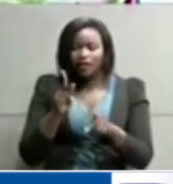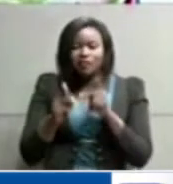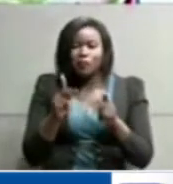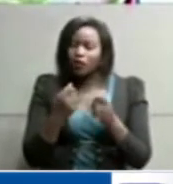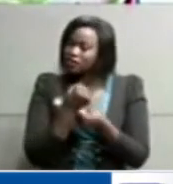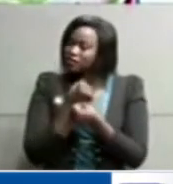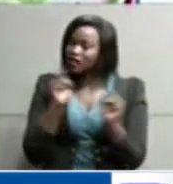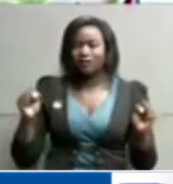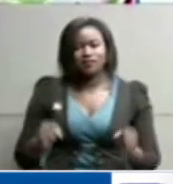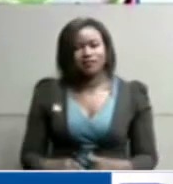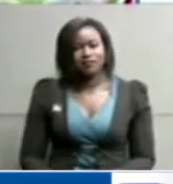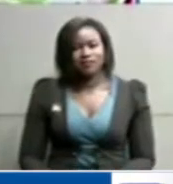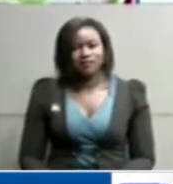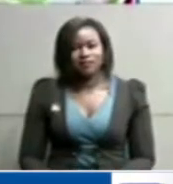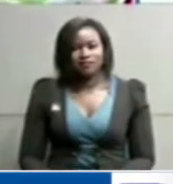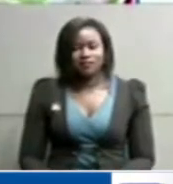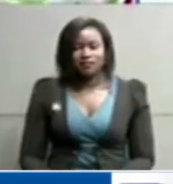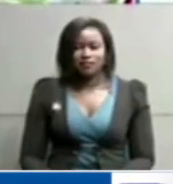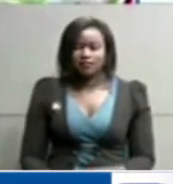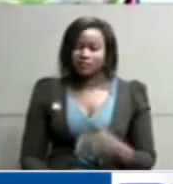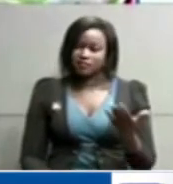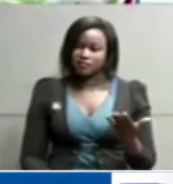just behavior.